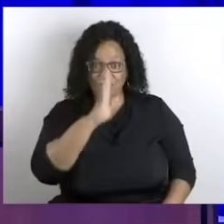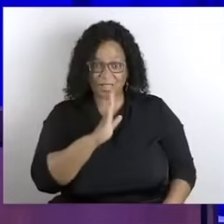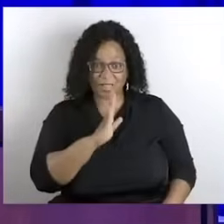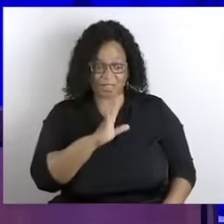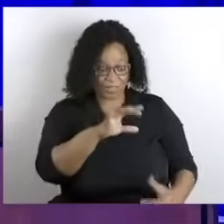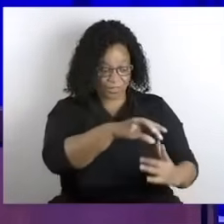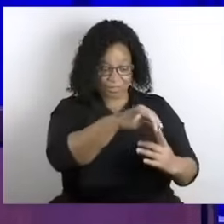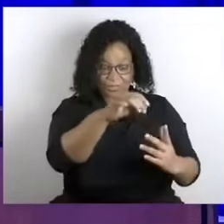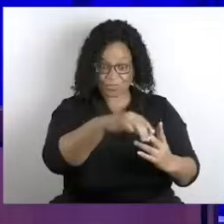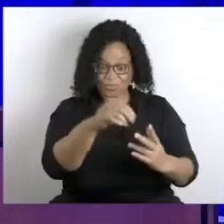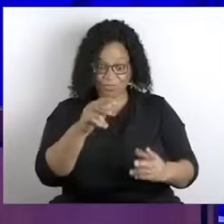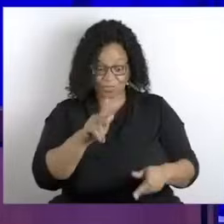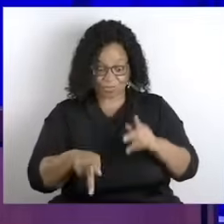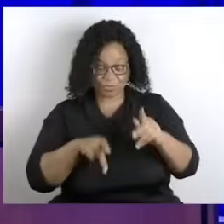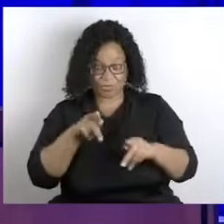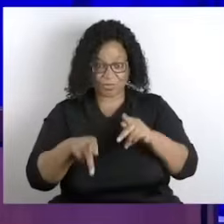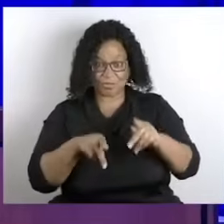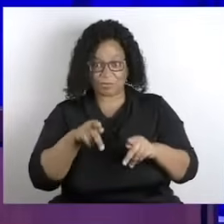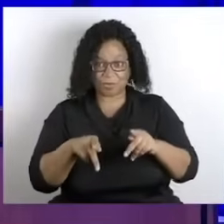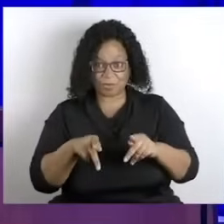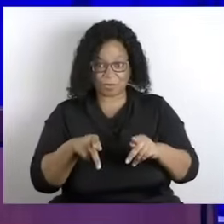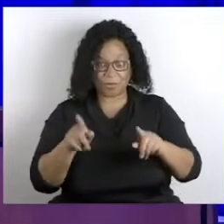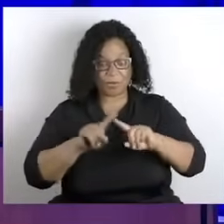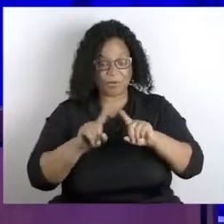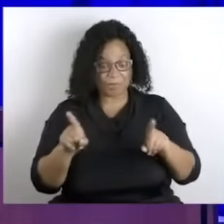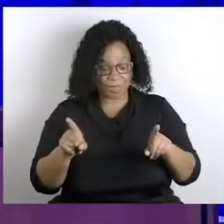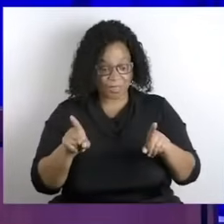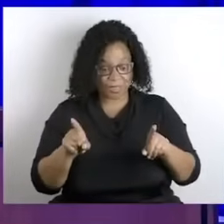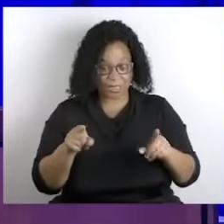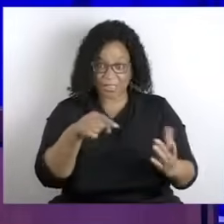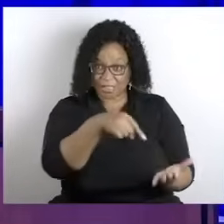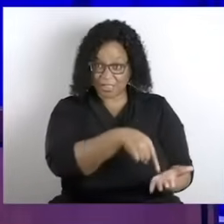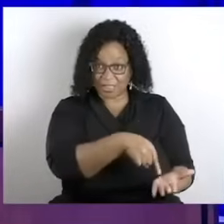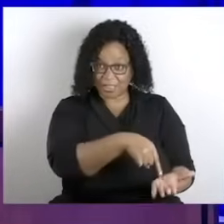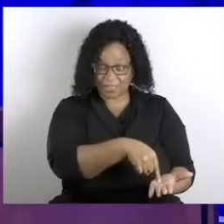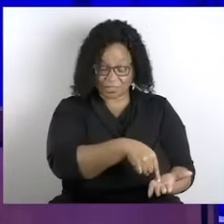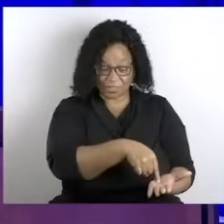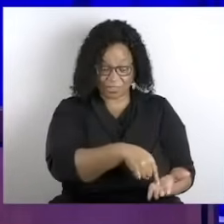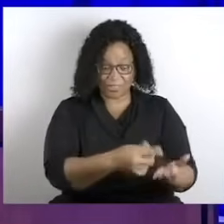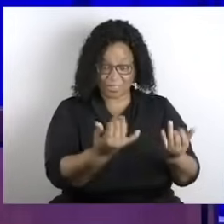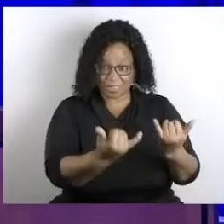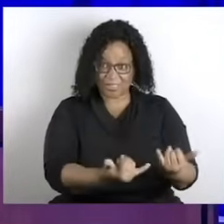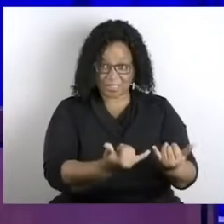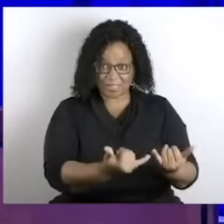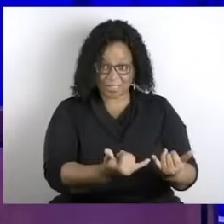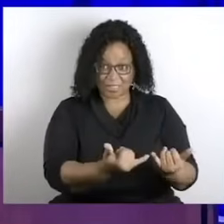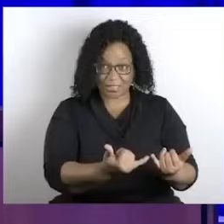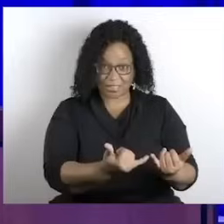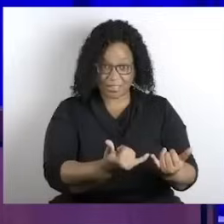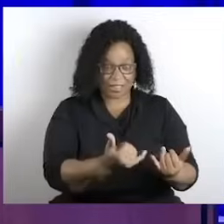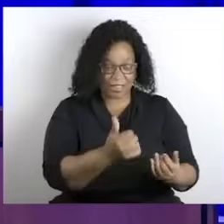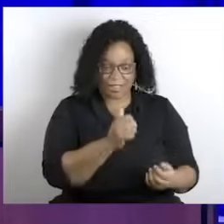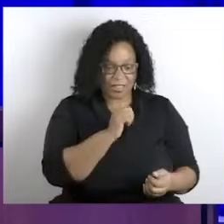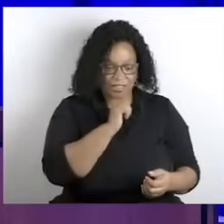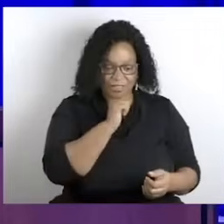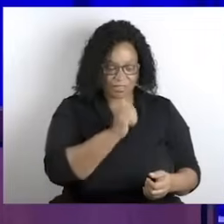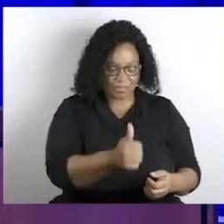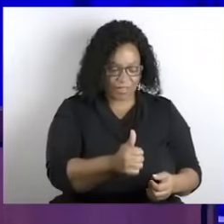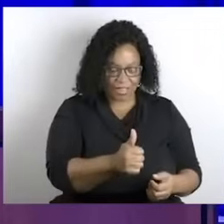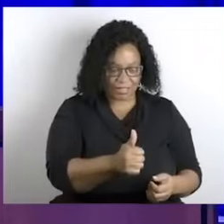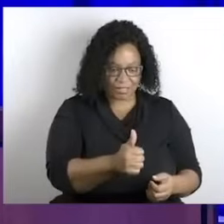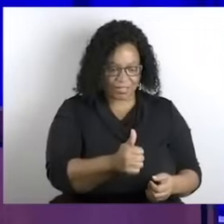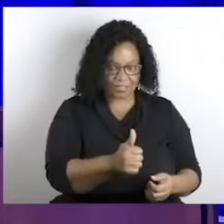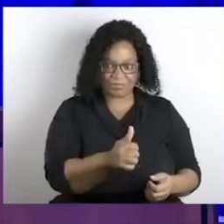chosen people of God, but at the time of our text, they are dealing with a disillusionment, a depression,